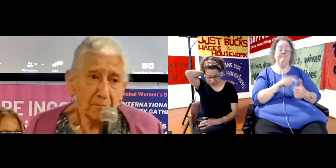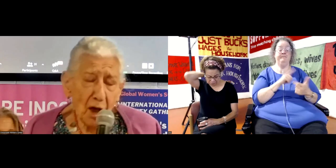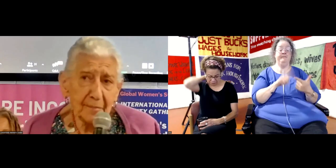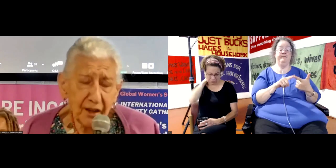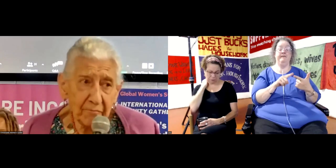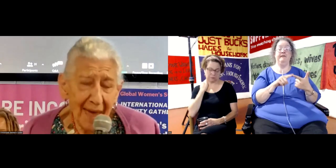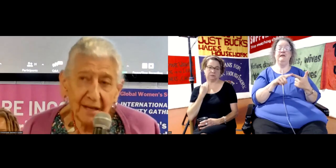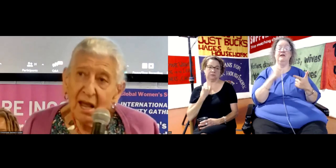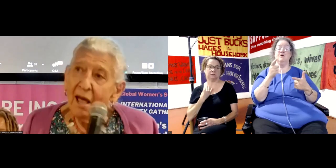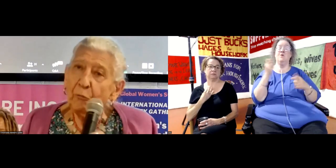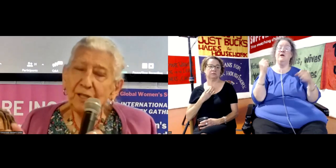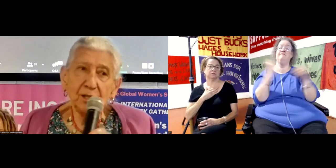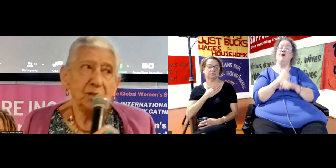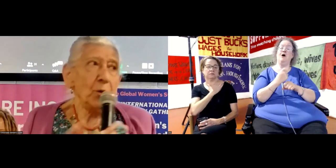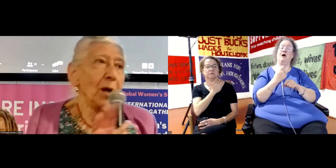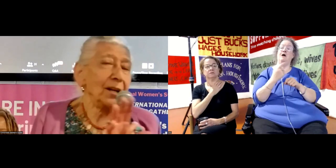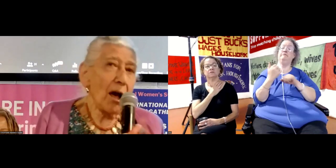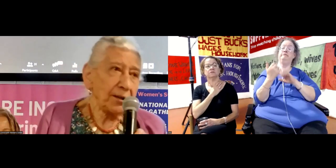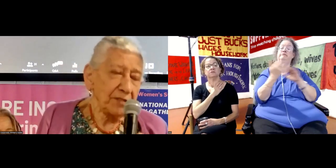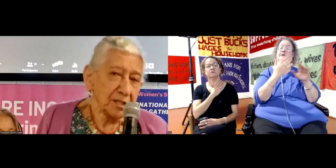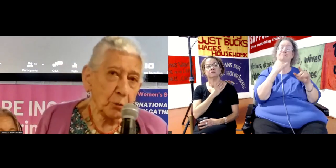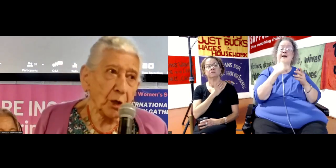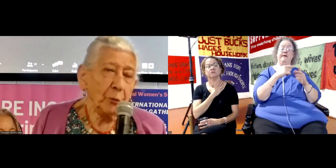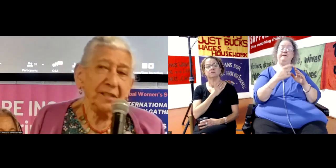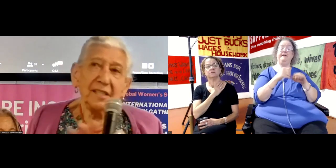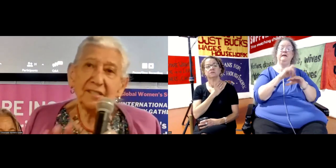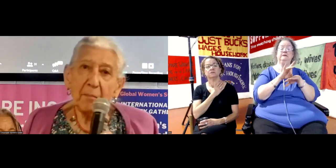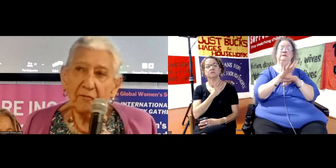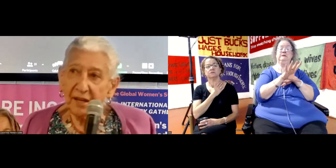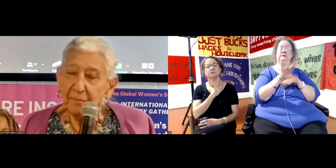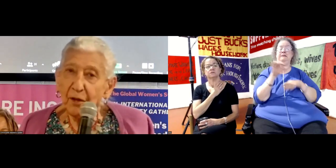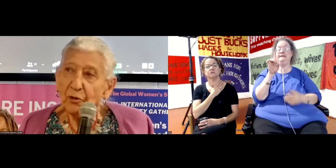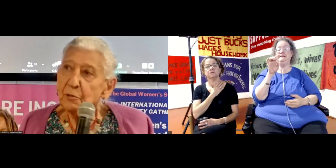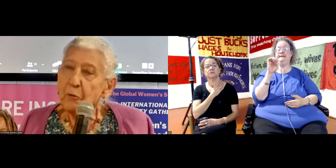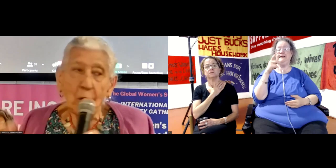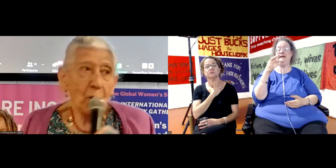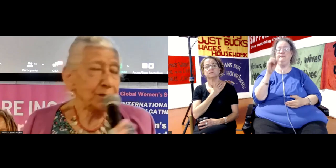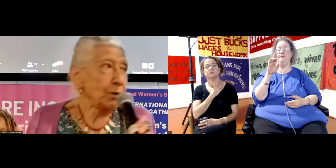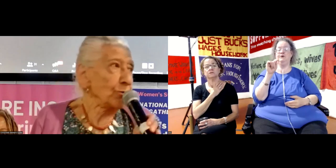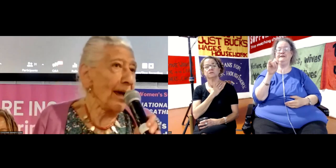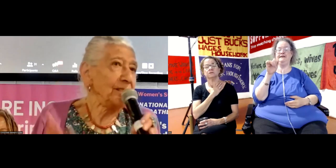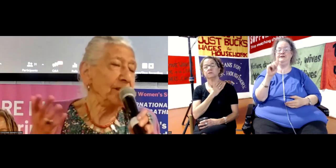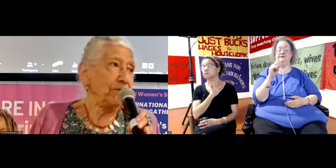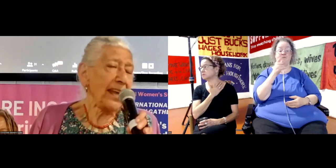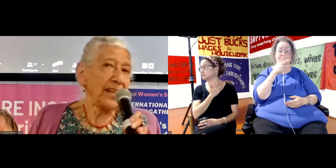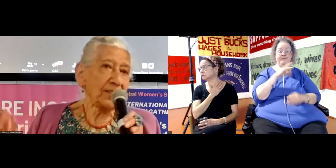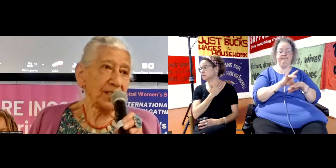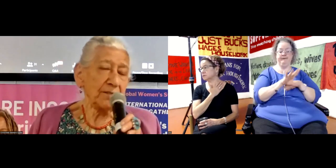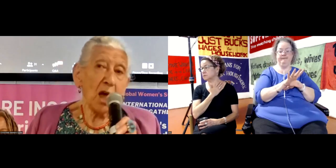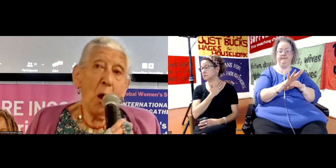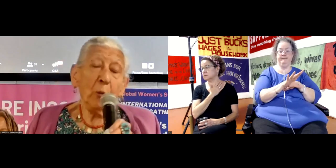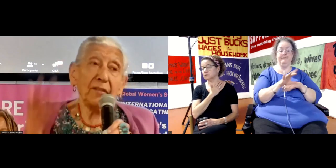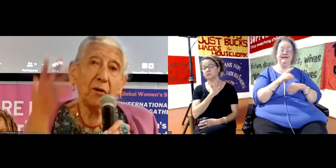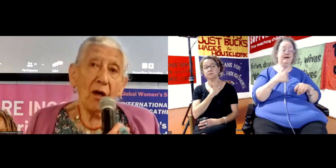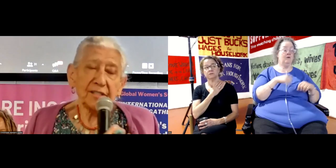and sometimes of men. We didn't do a lot of this work. We did some of it because we were also trying to defend